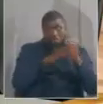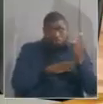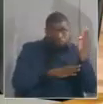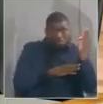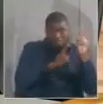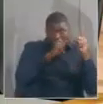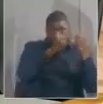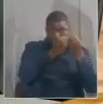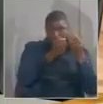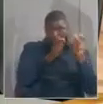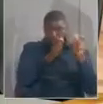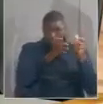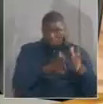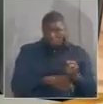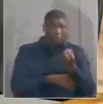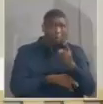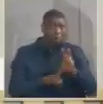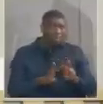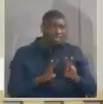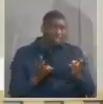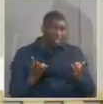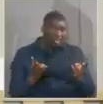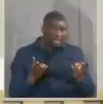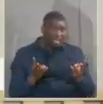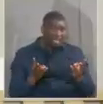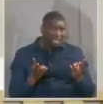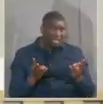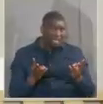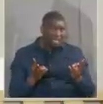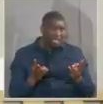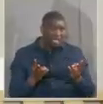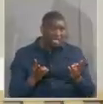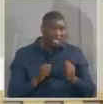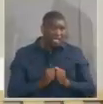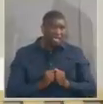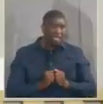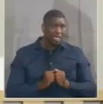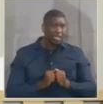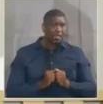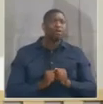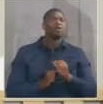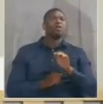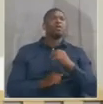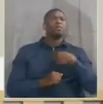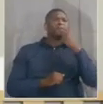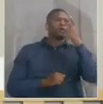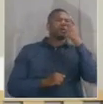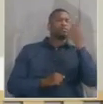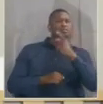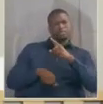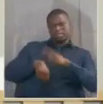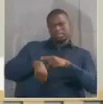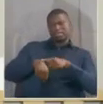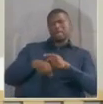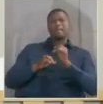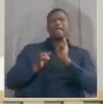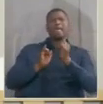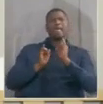by the national commissioner. Yes. I see that it's 11